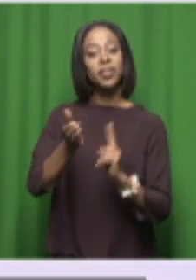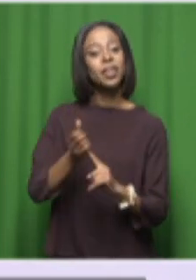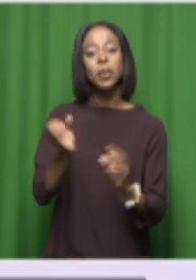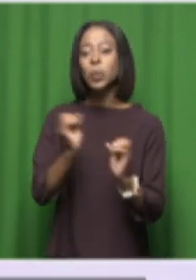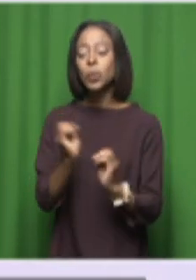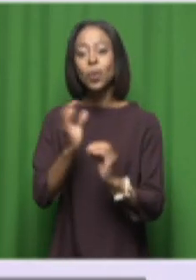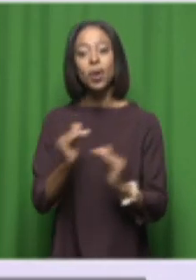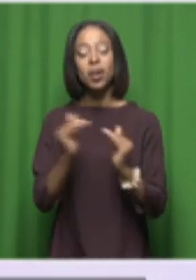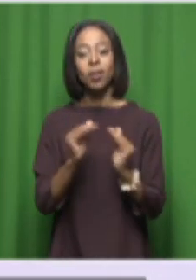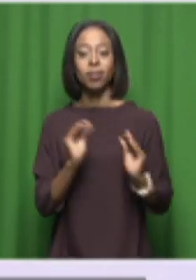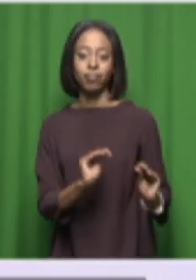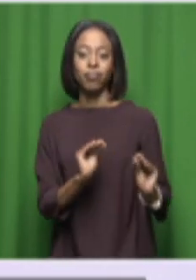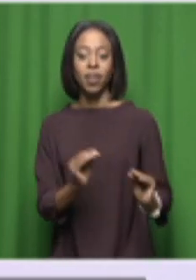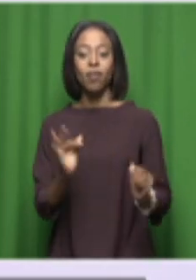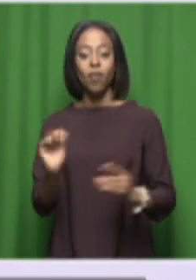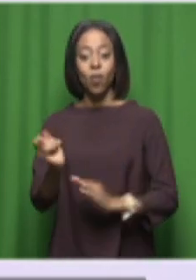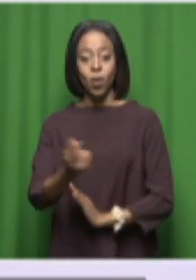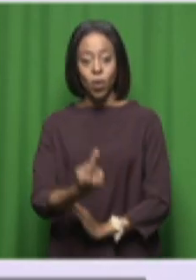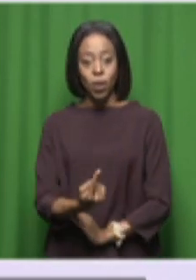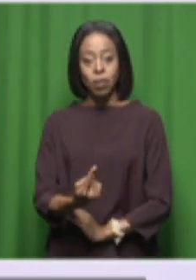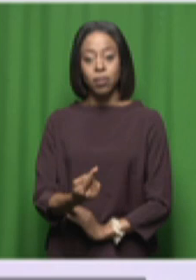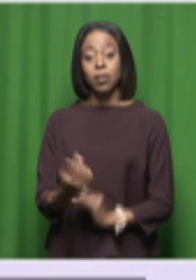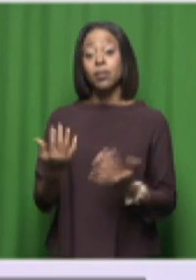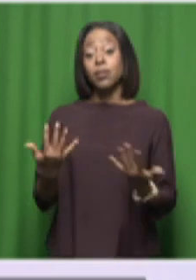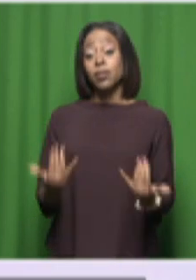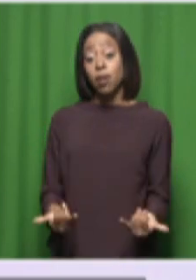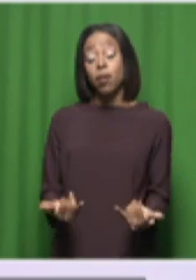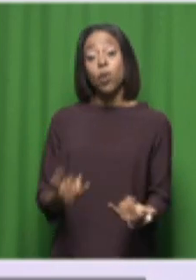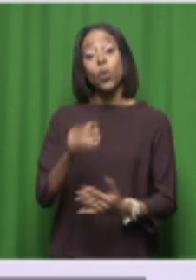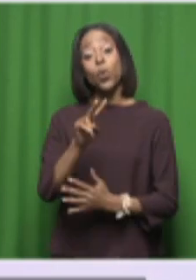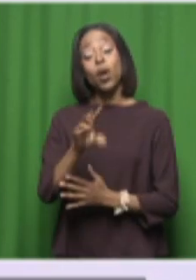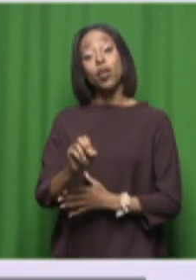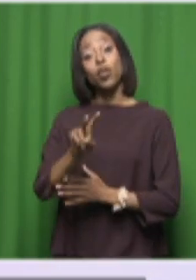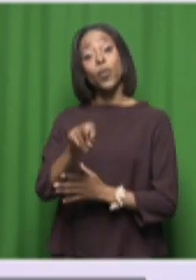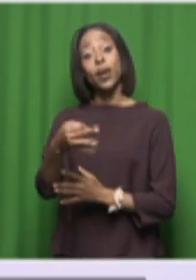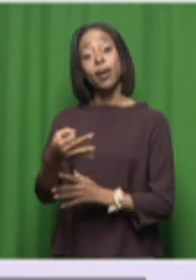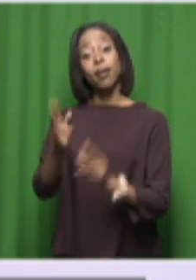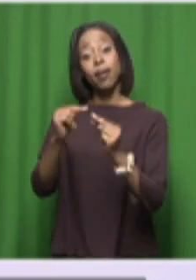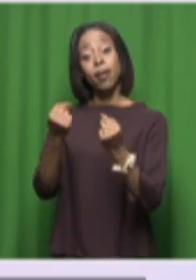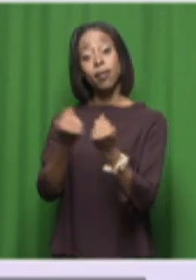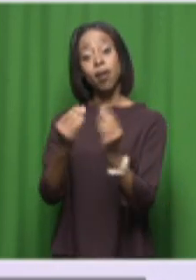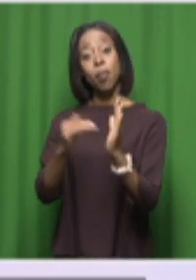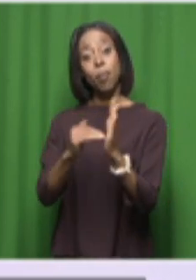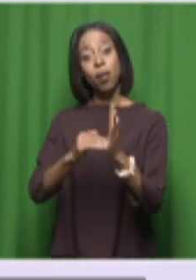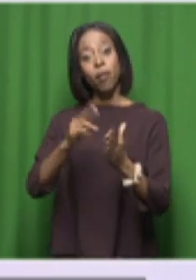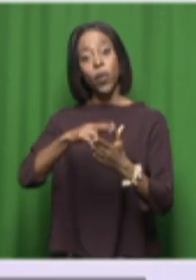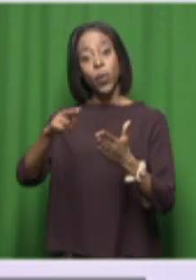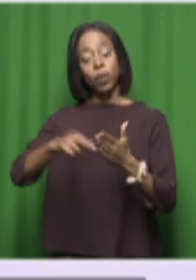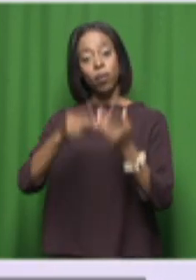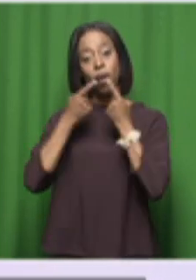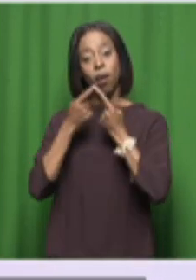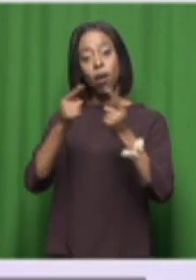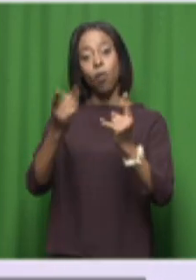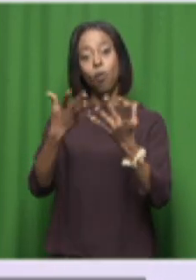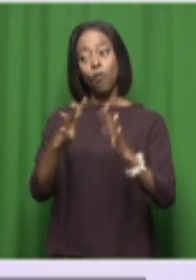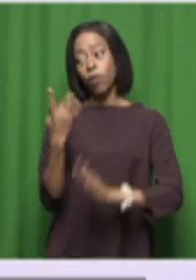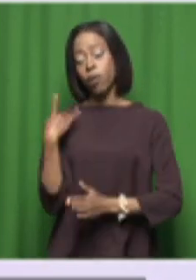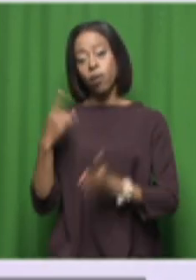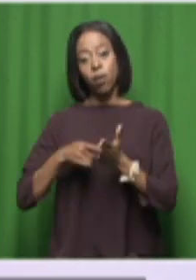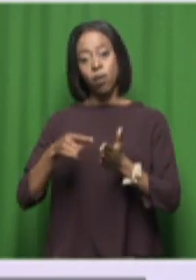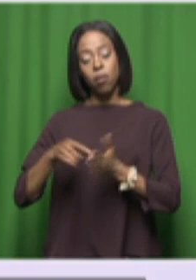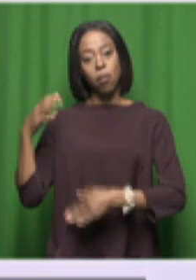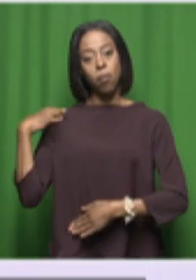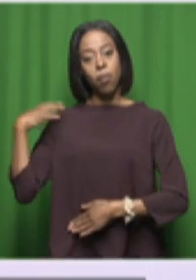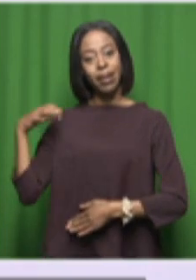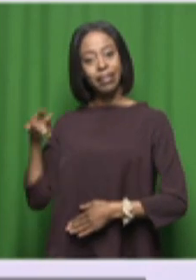equal education for all. Now, presenting the 2023 National Senior Certificate Examination results last week, Minister